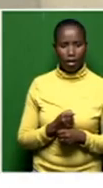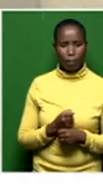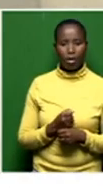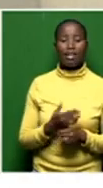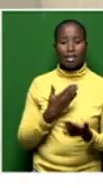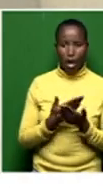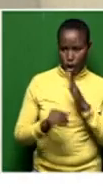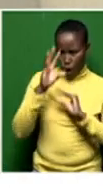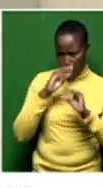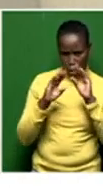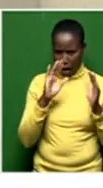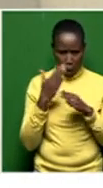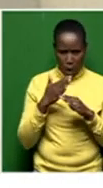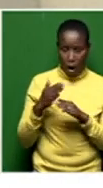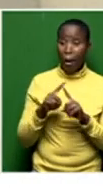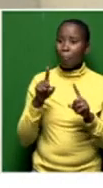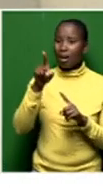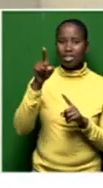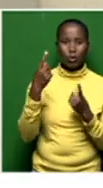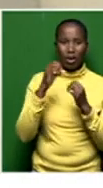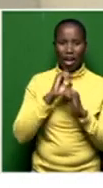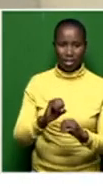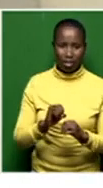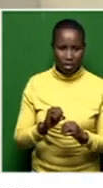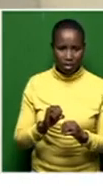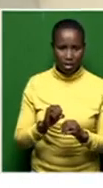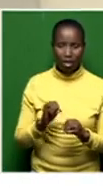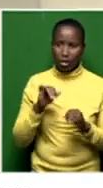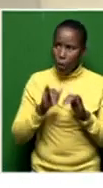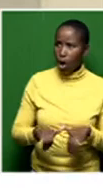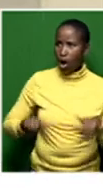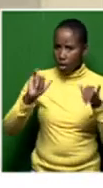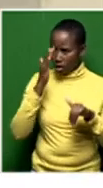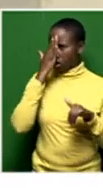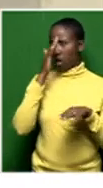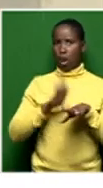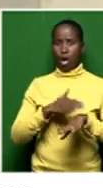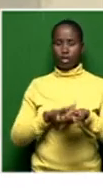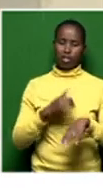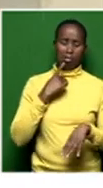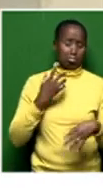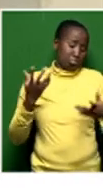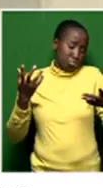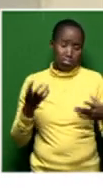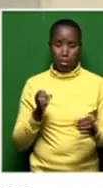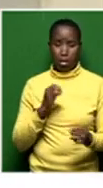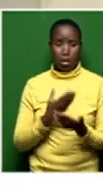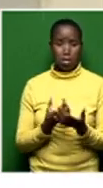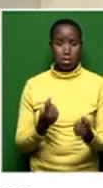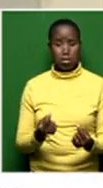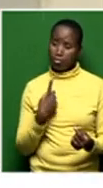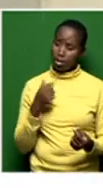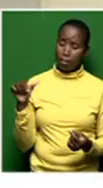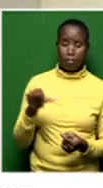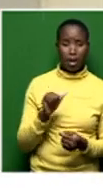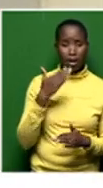and learn those operations, but they've done nothing and have simply waited until now to tell them, well, there's nothing we can do. Come end of